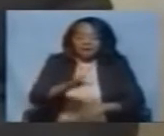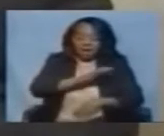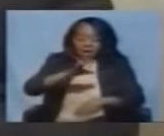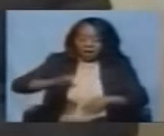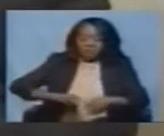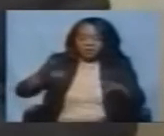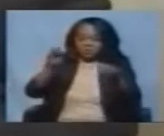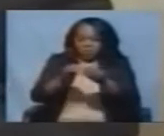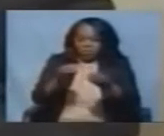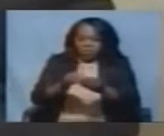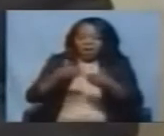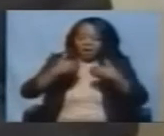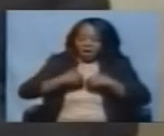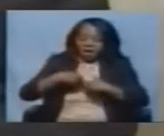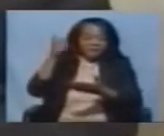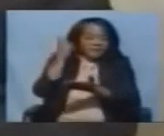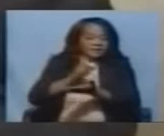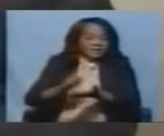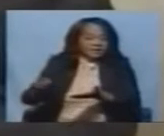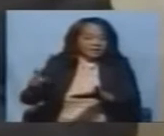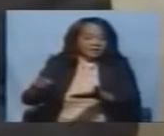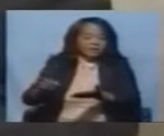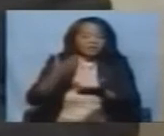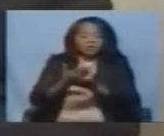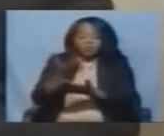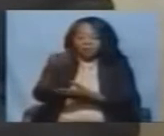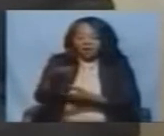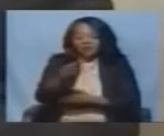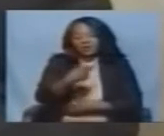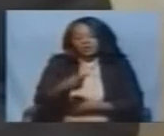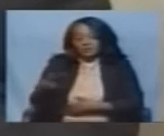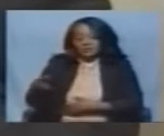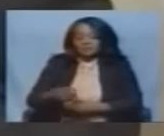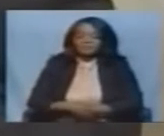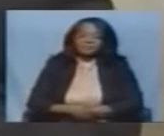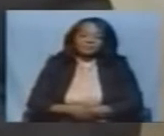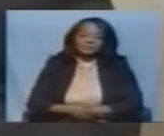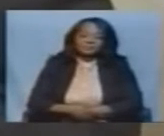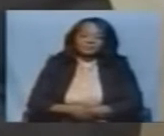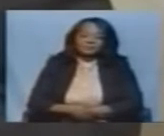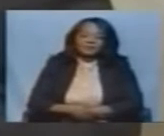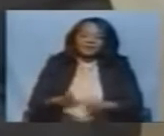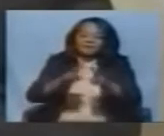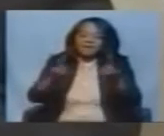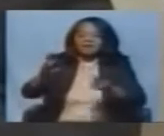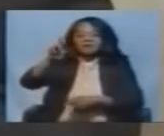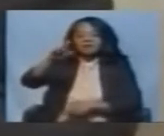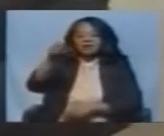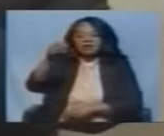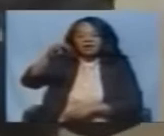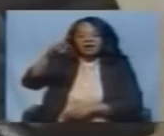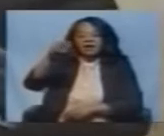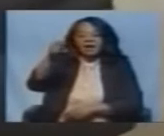rather have their security for them for their own personal reasons. So it is very, very rampant in our